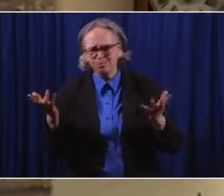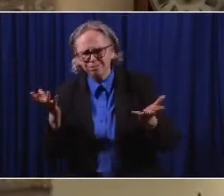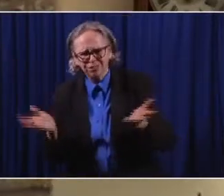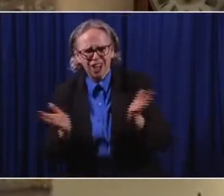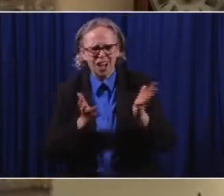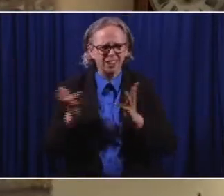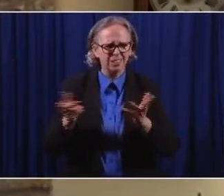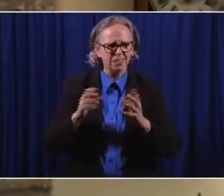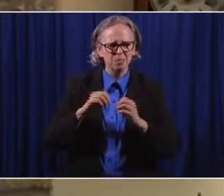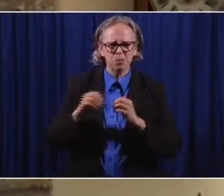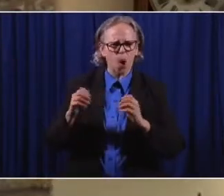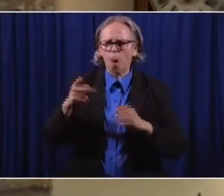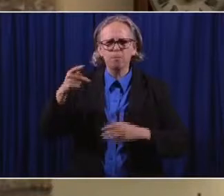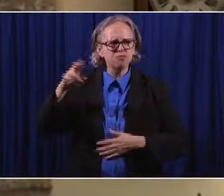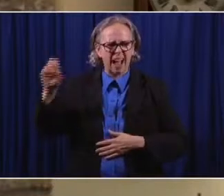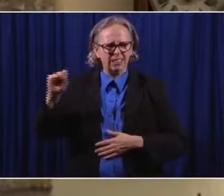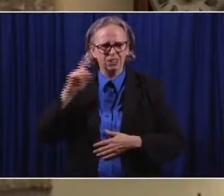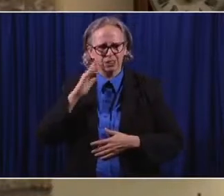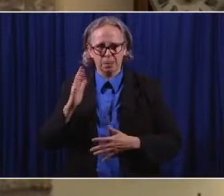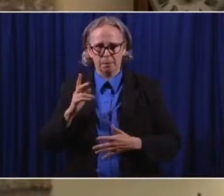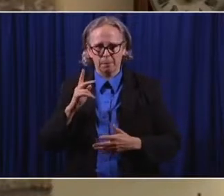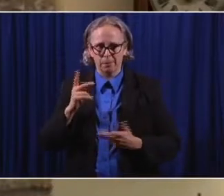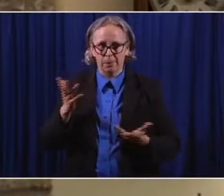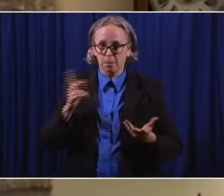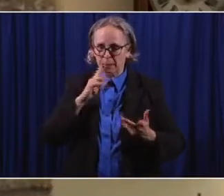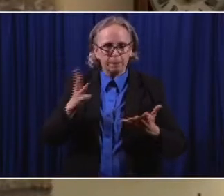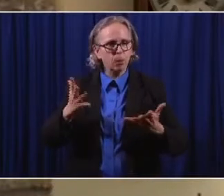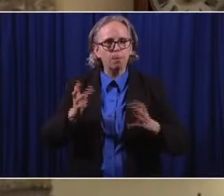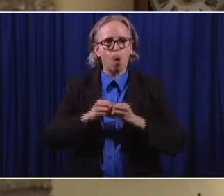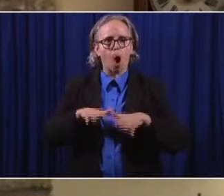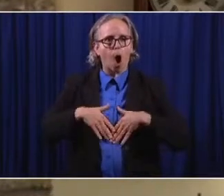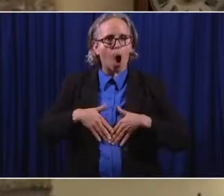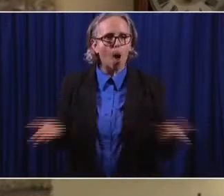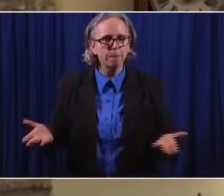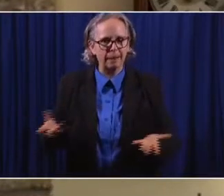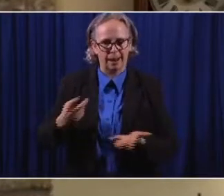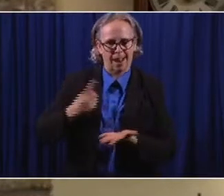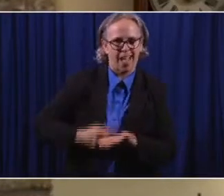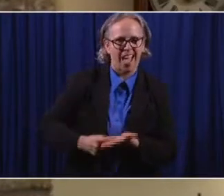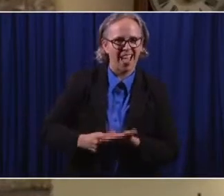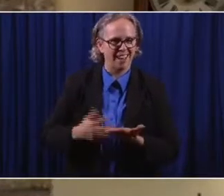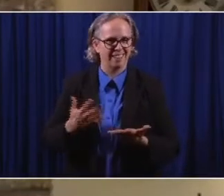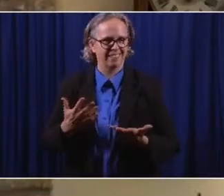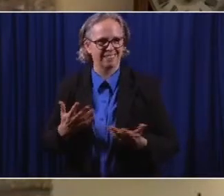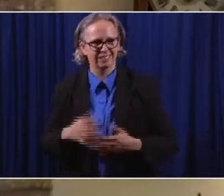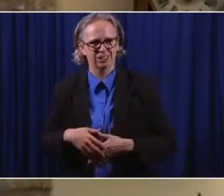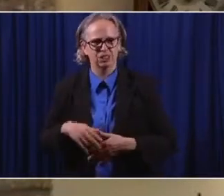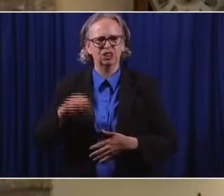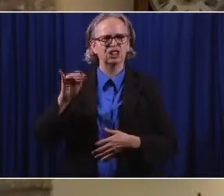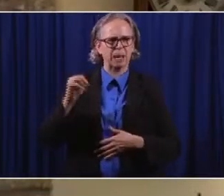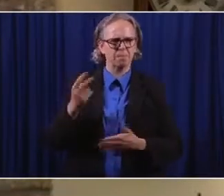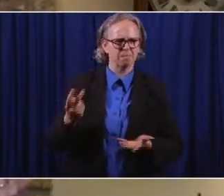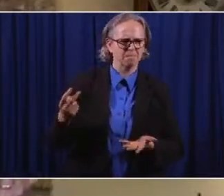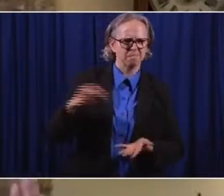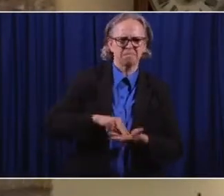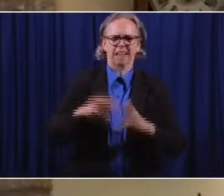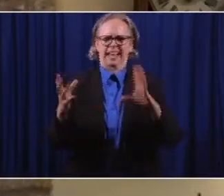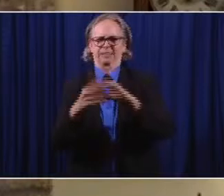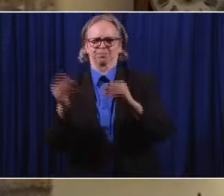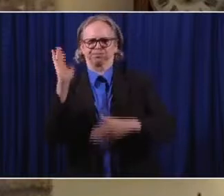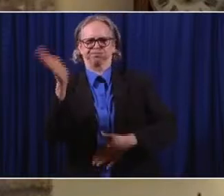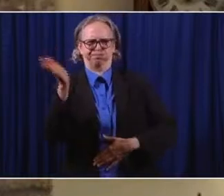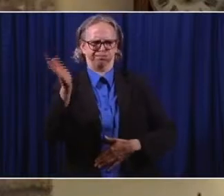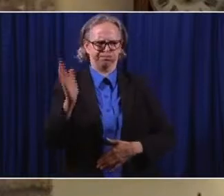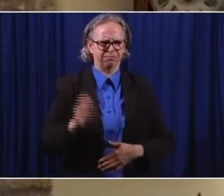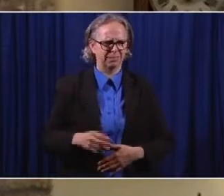saying what they think pretty bluntly sometimes. And Jim got up and he was talking about something. I don't know